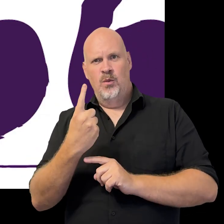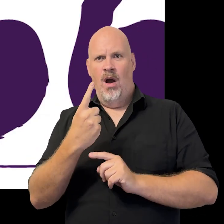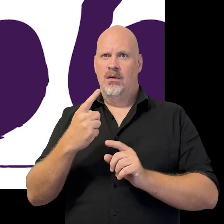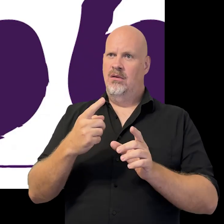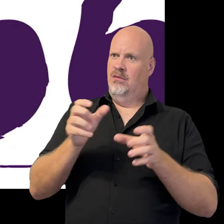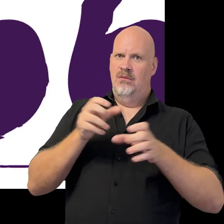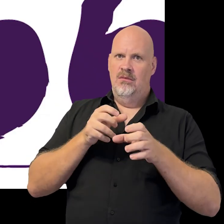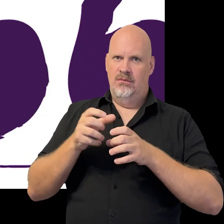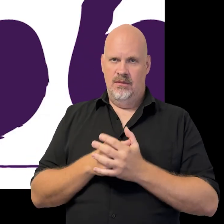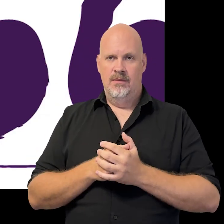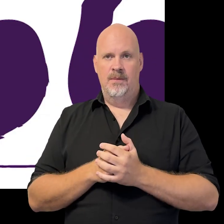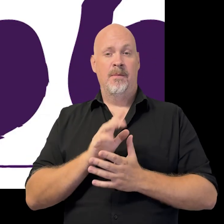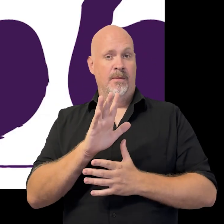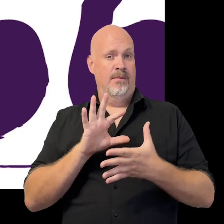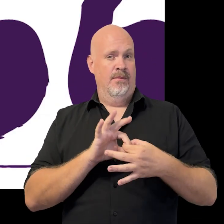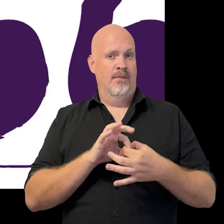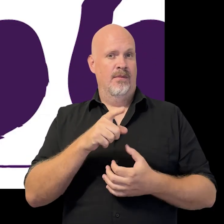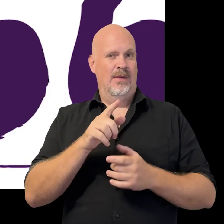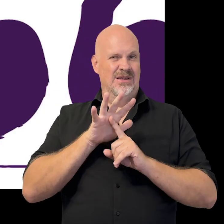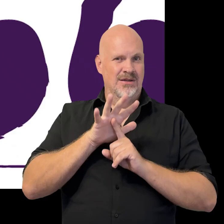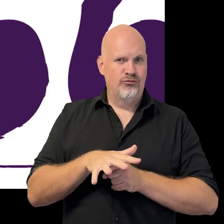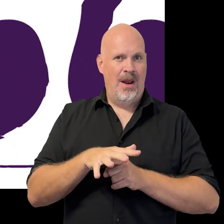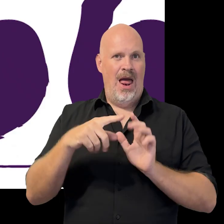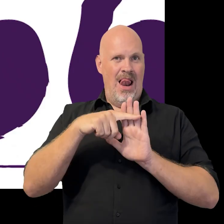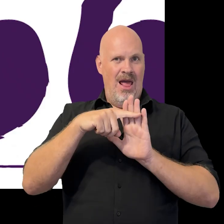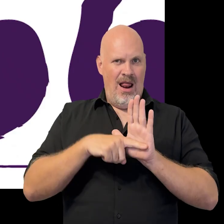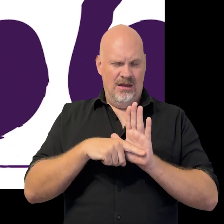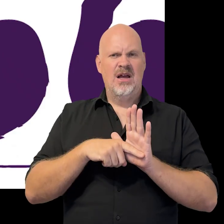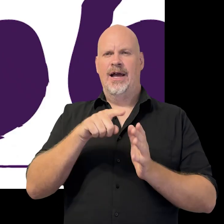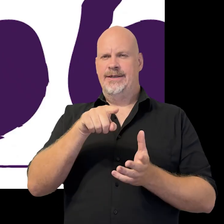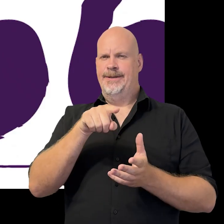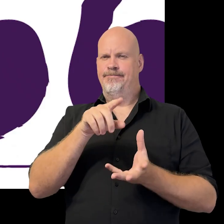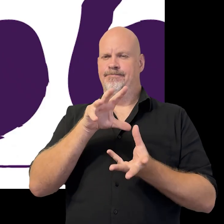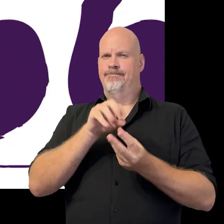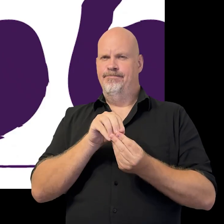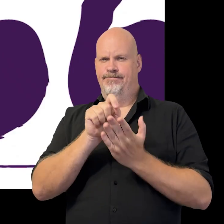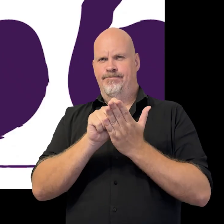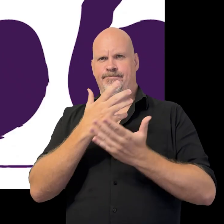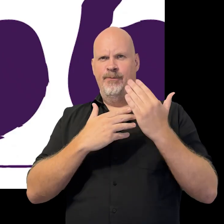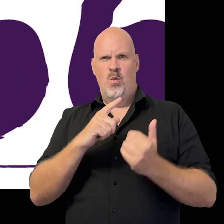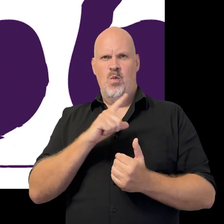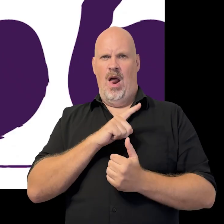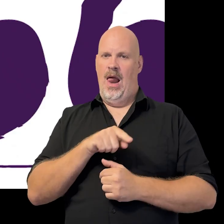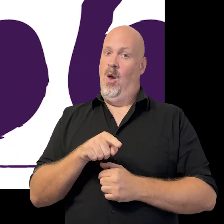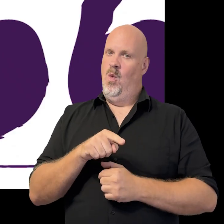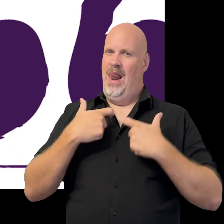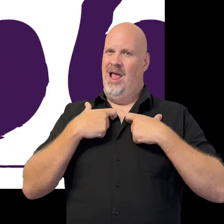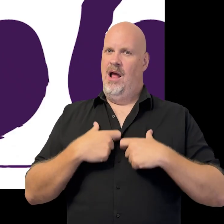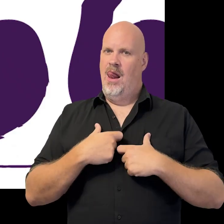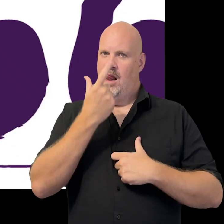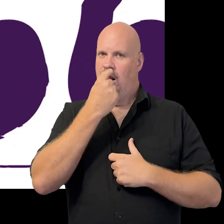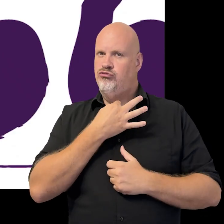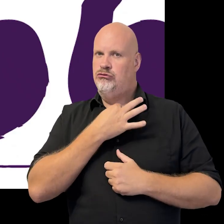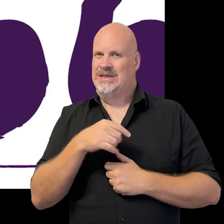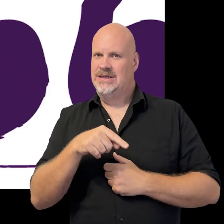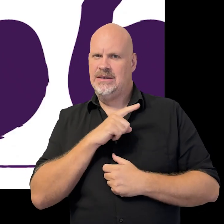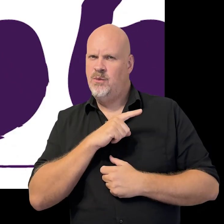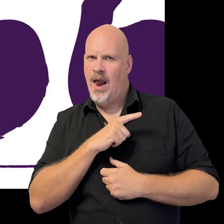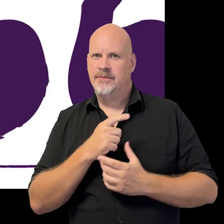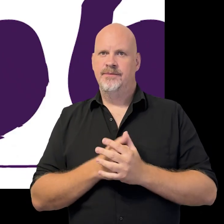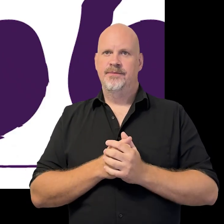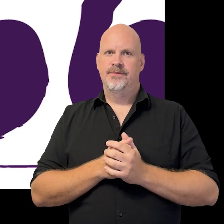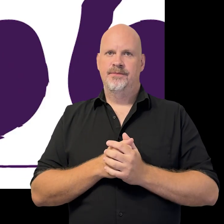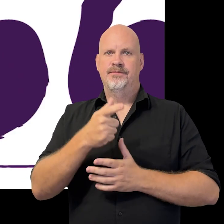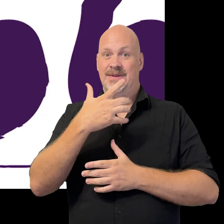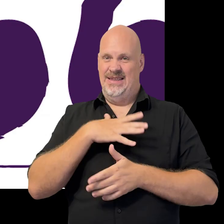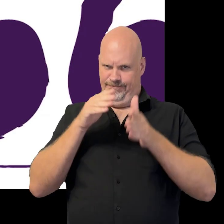interviews that you conduct. These research questions, or can be referred to as objectives, are